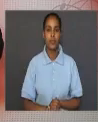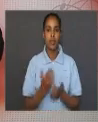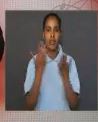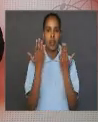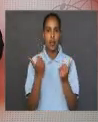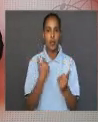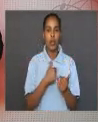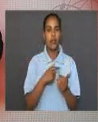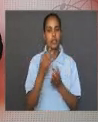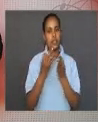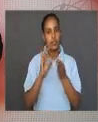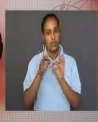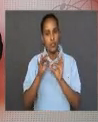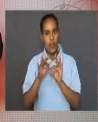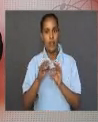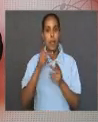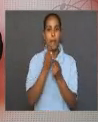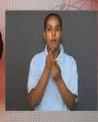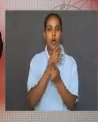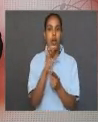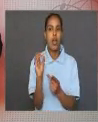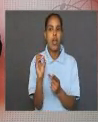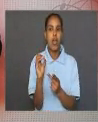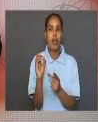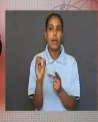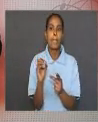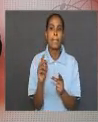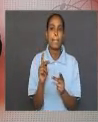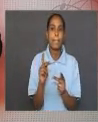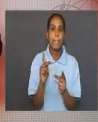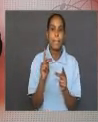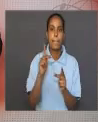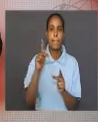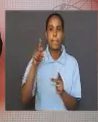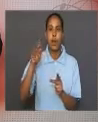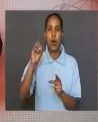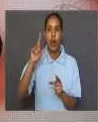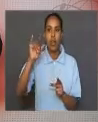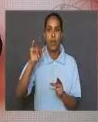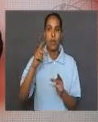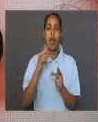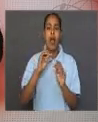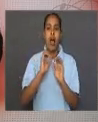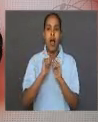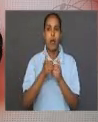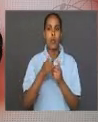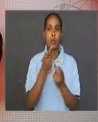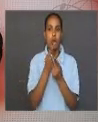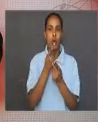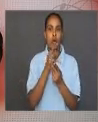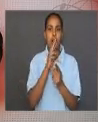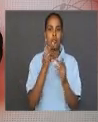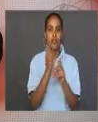Now that we have defined proteins and polypeptides, let us examine how proteins